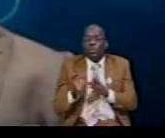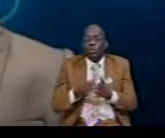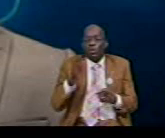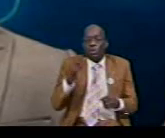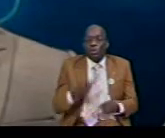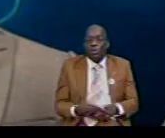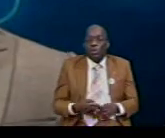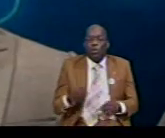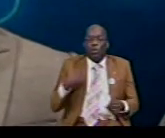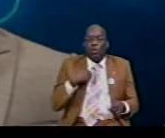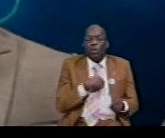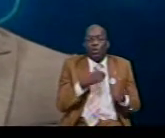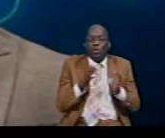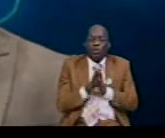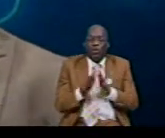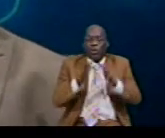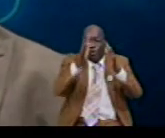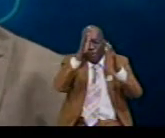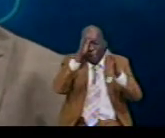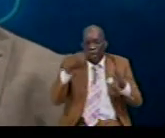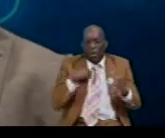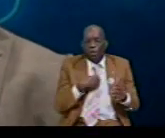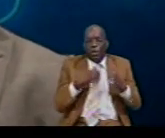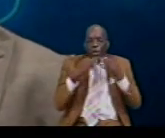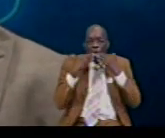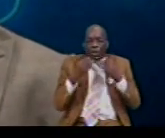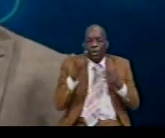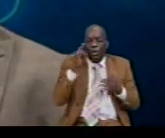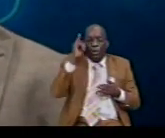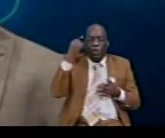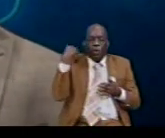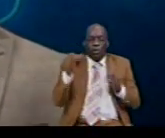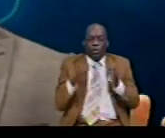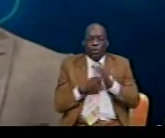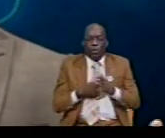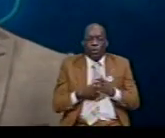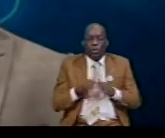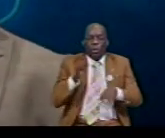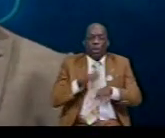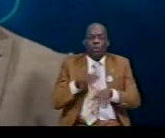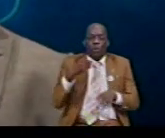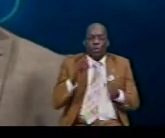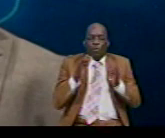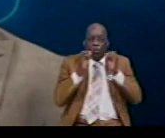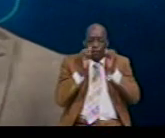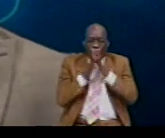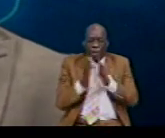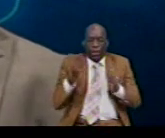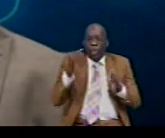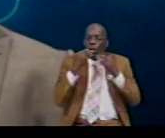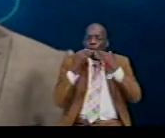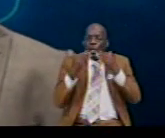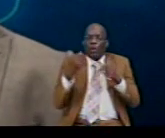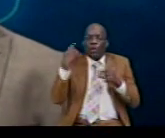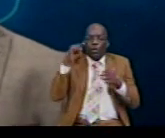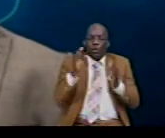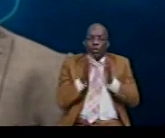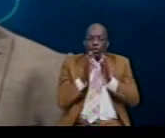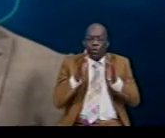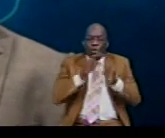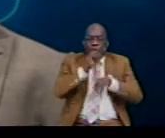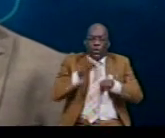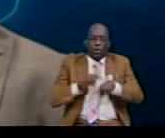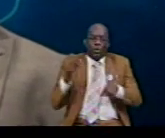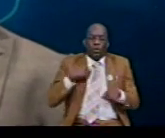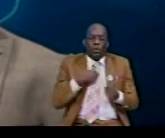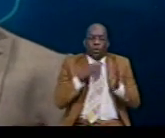together now. Our Father, Lord, we thank you so much because of this period of prayer. Thank you for the nations we pray for. Thank you for divine help. We thank you